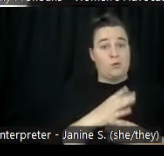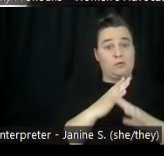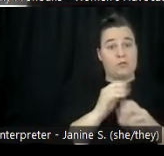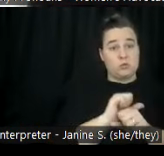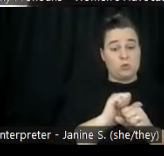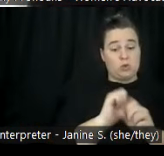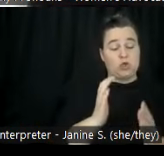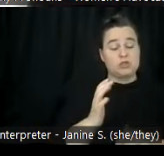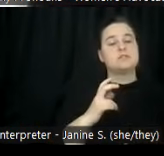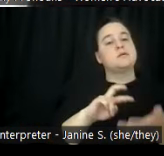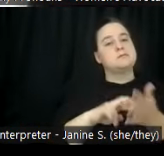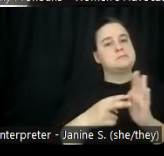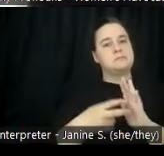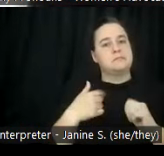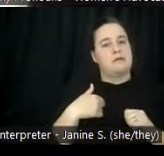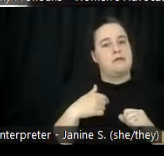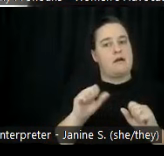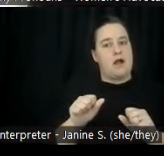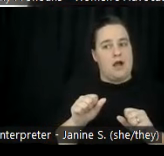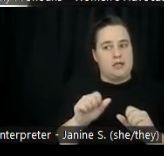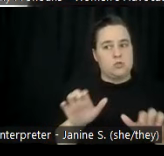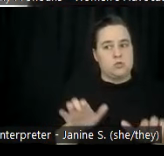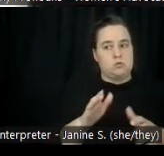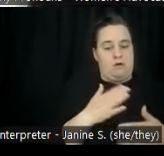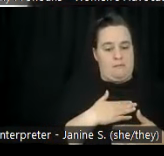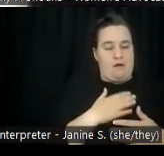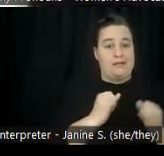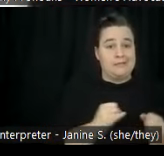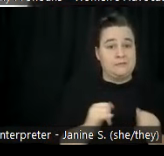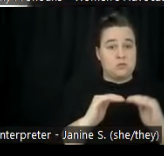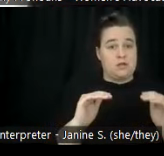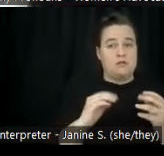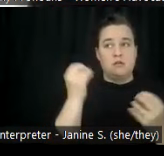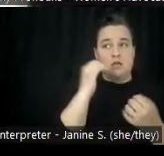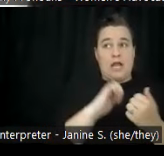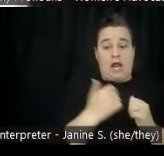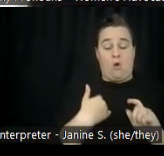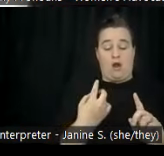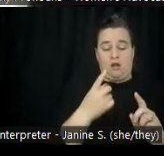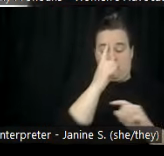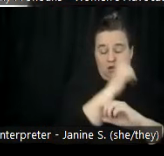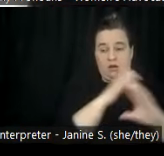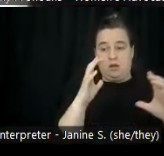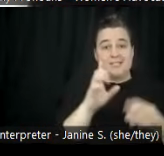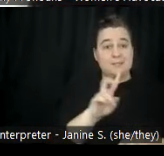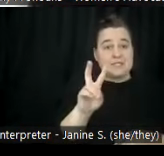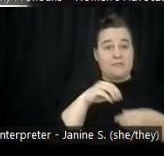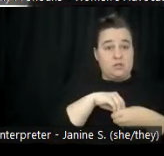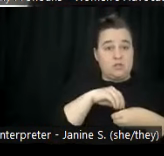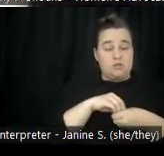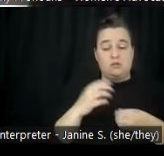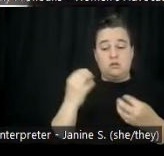can make efforts on an individual level, including how I think about domestic violence internally, my biases